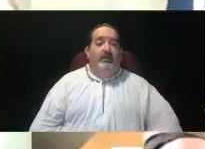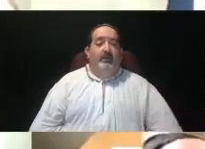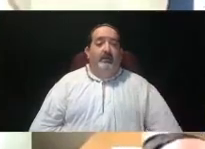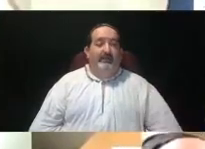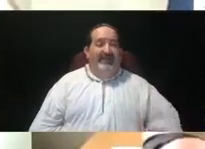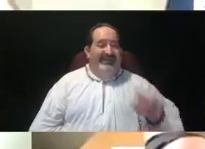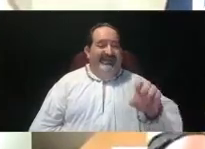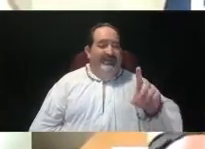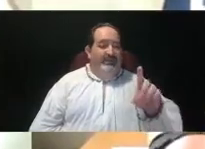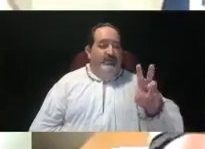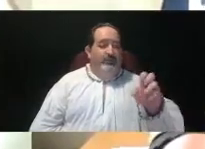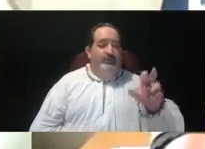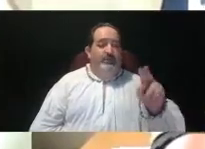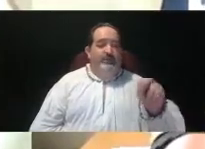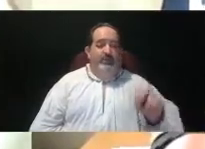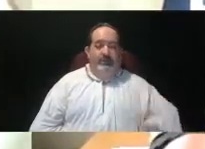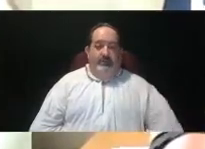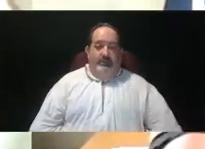Edwin.